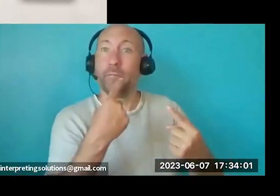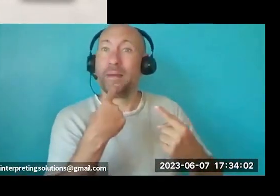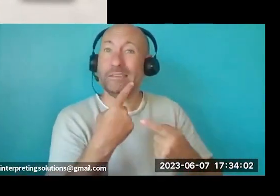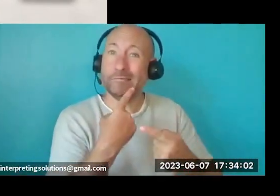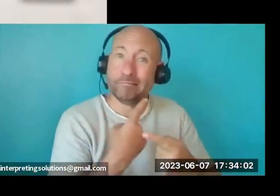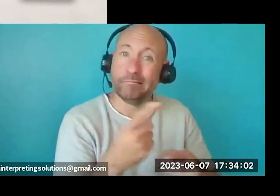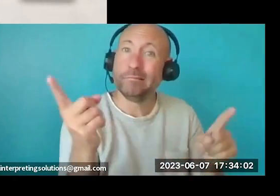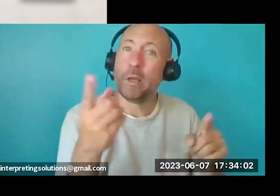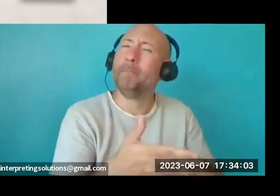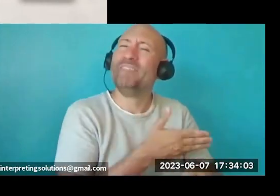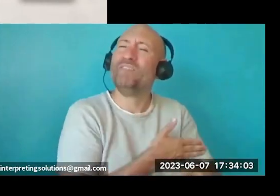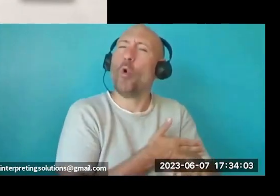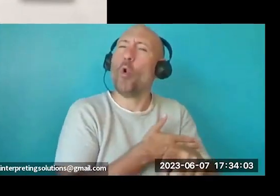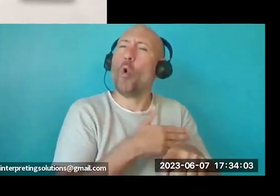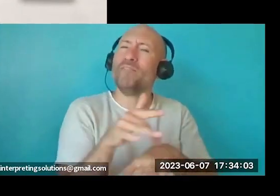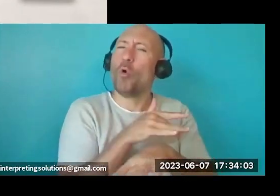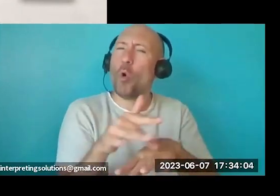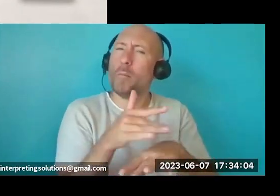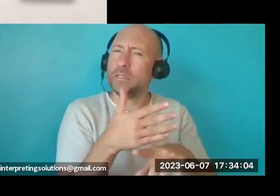work beforehand.